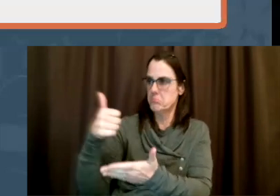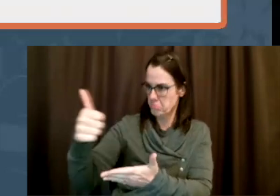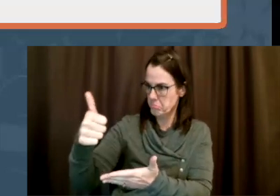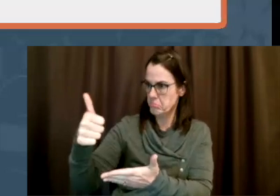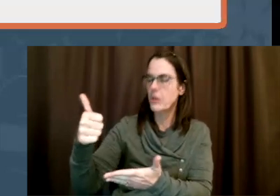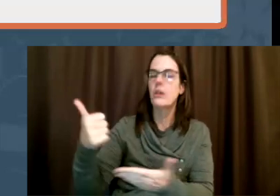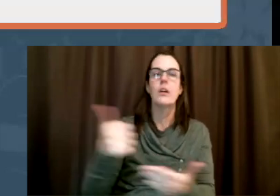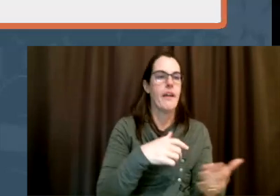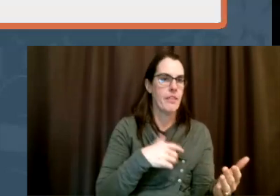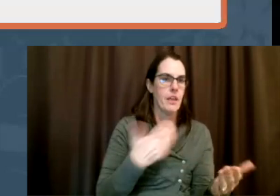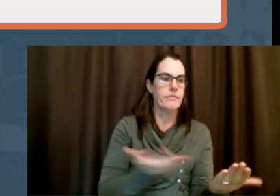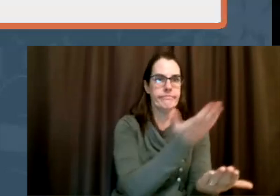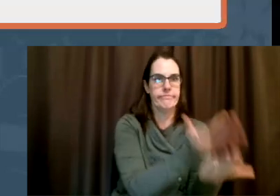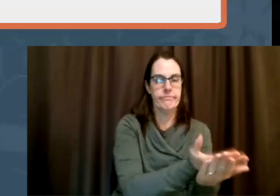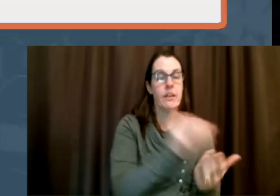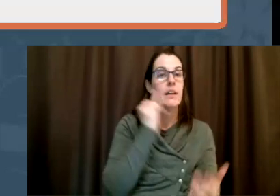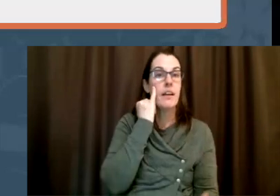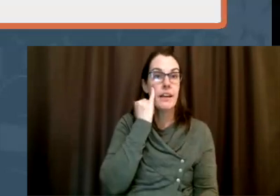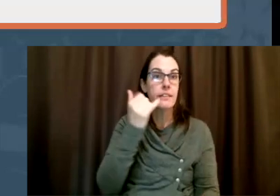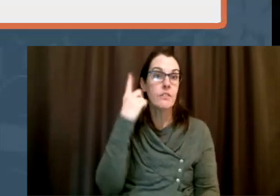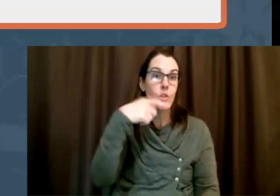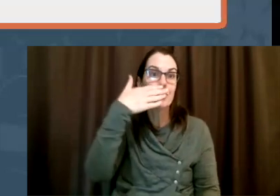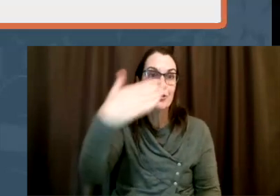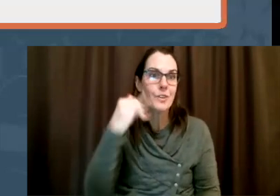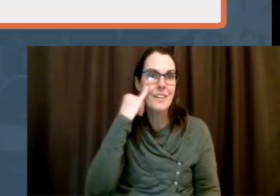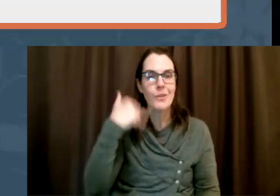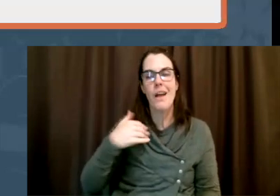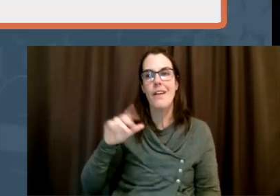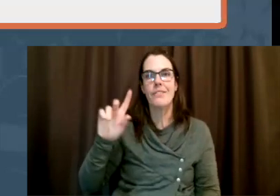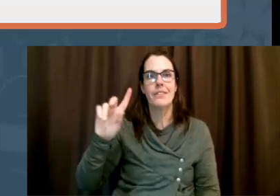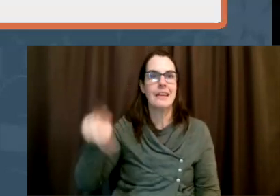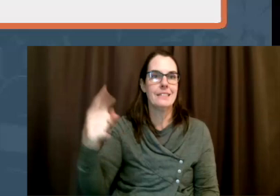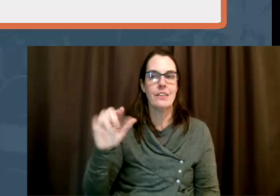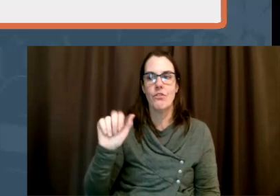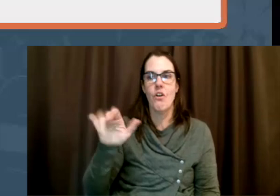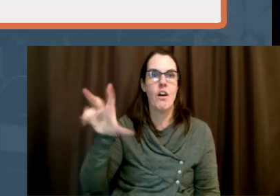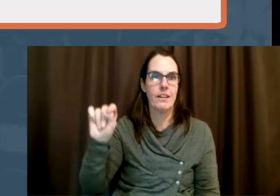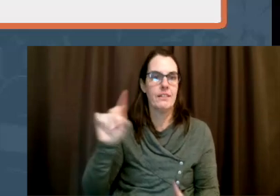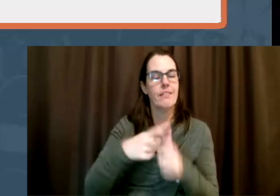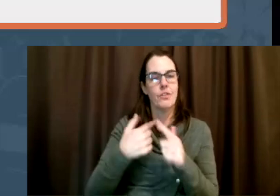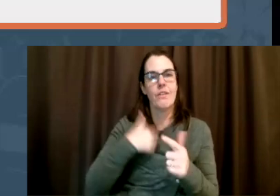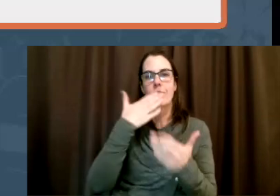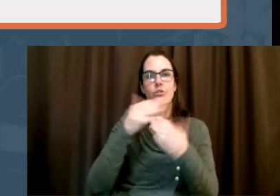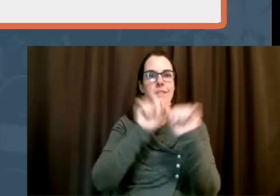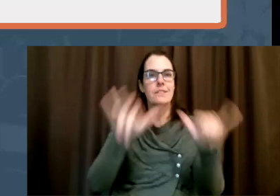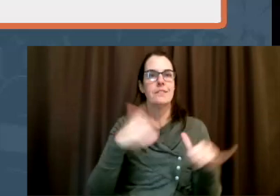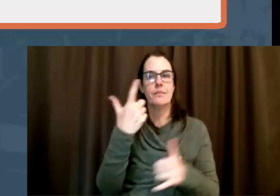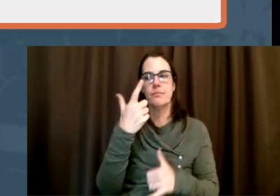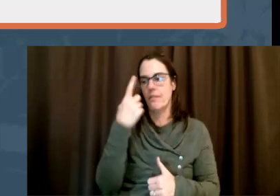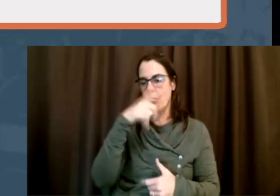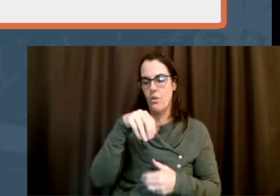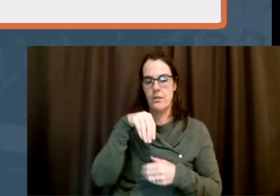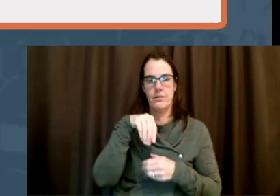you're undergoing a single audit, you want to show that you have a strong system of internal controls. So basically, the